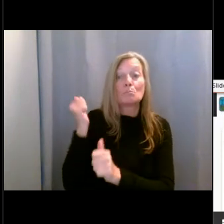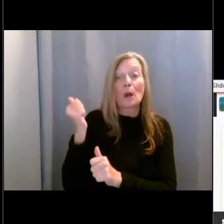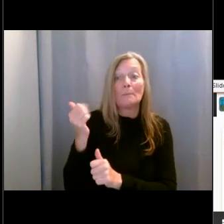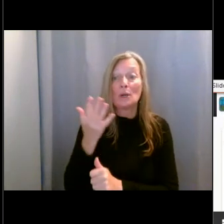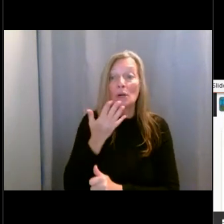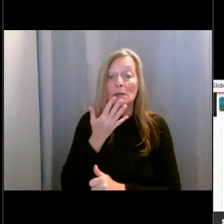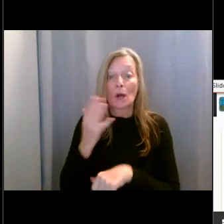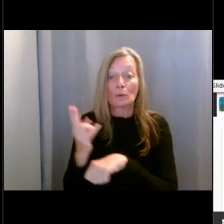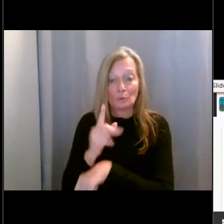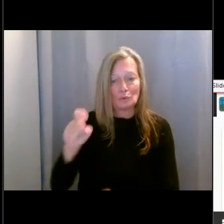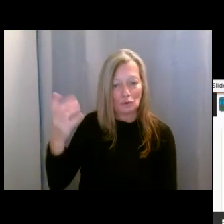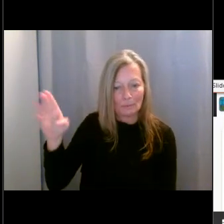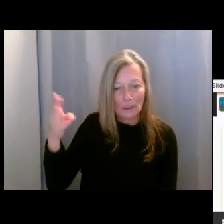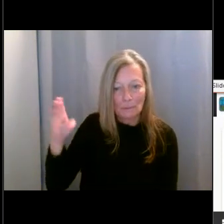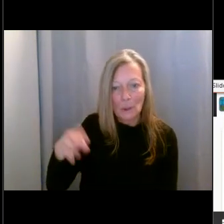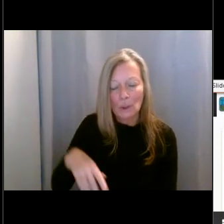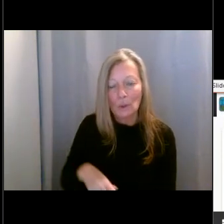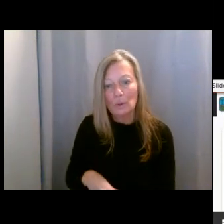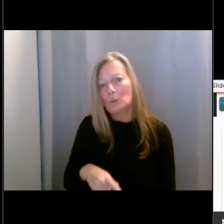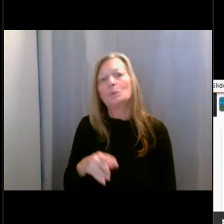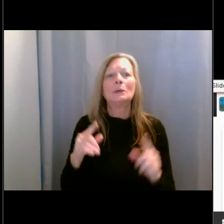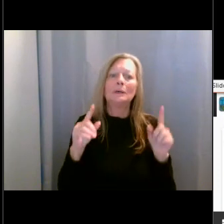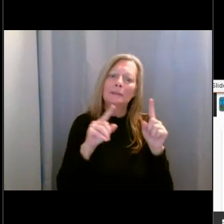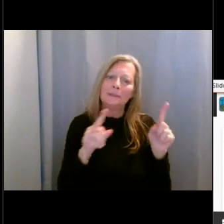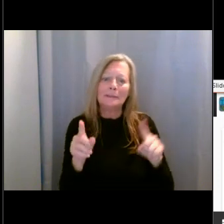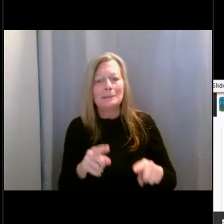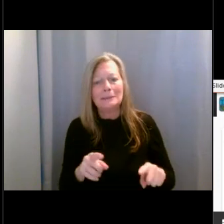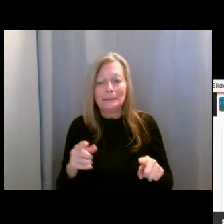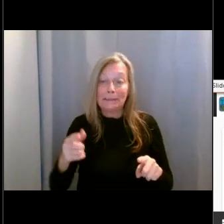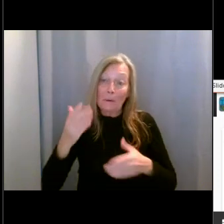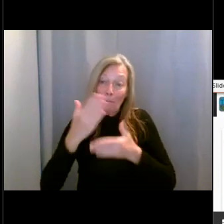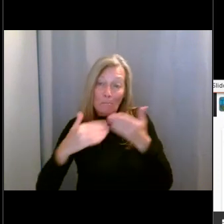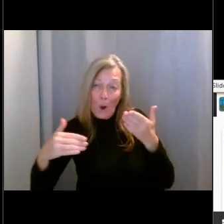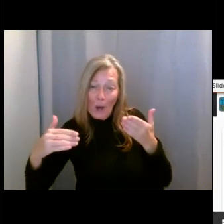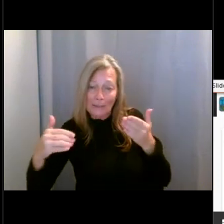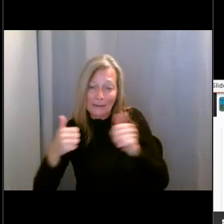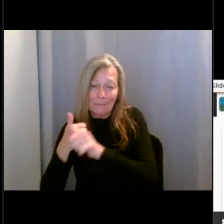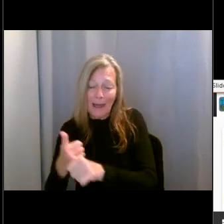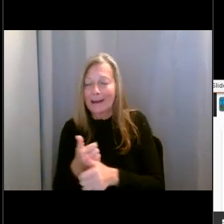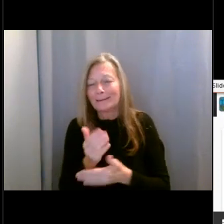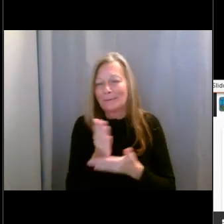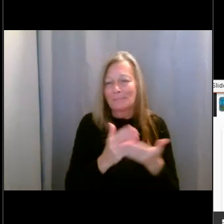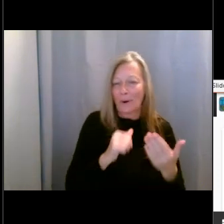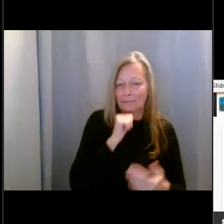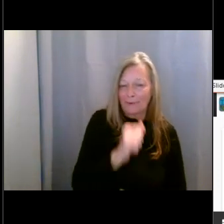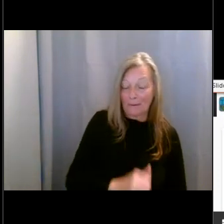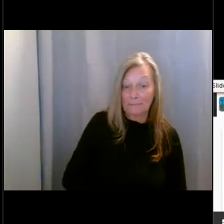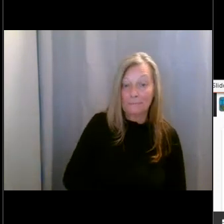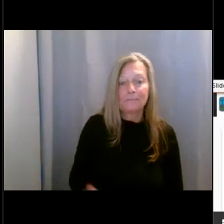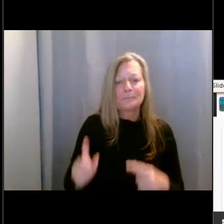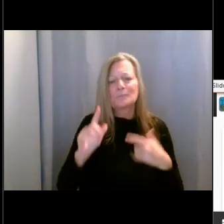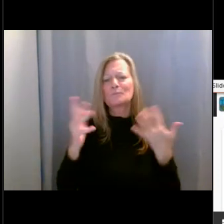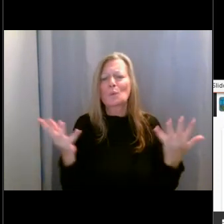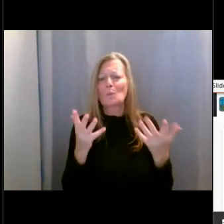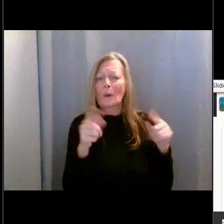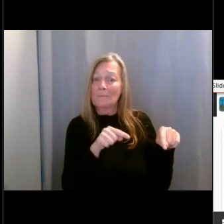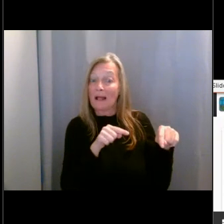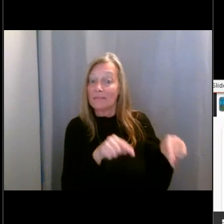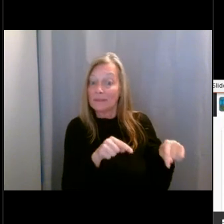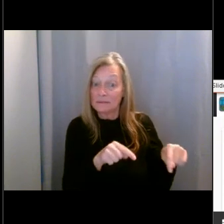gray is okay. So this is, and it isn't. What about this? This is a great